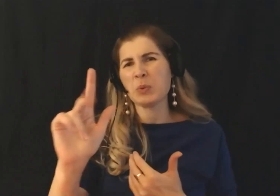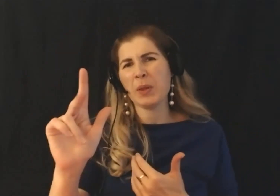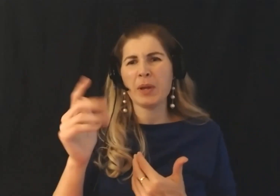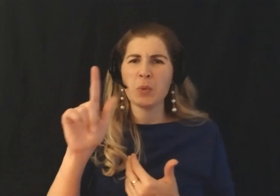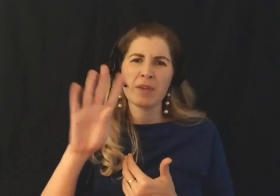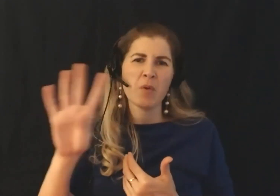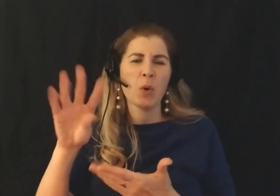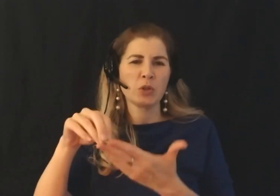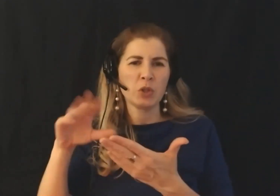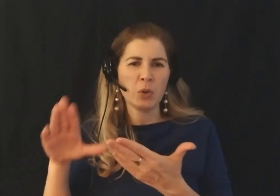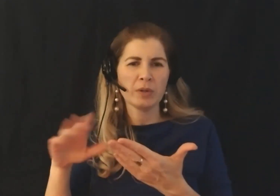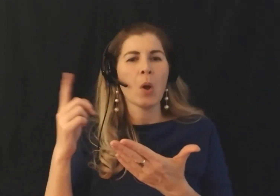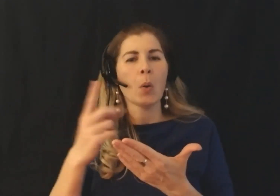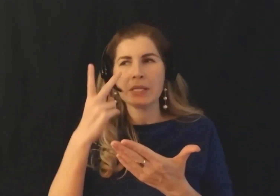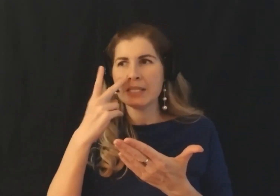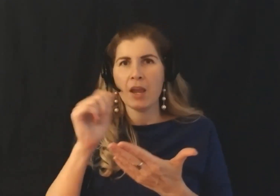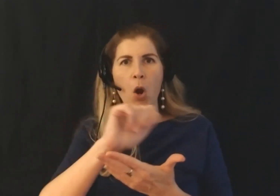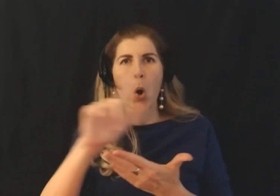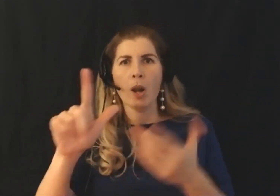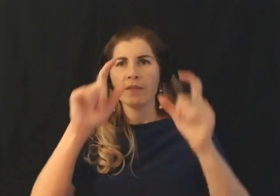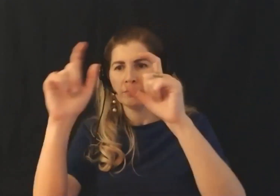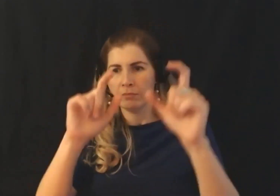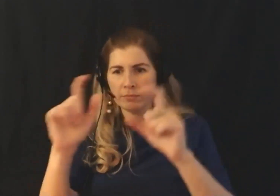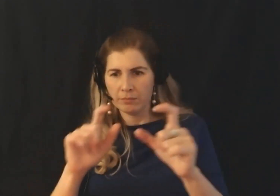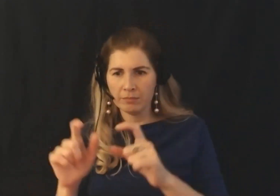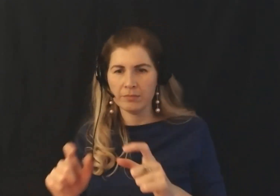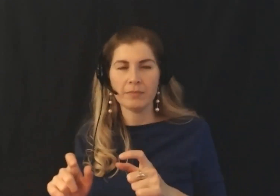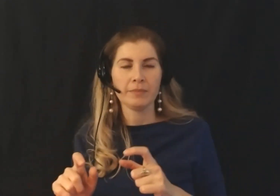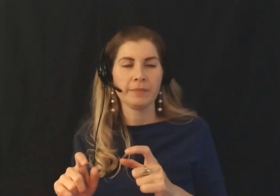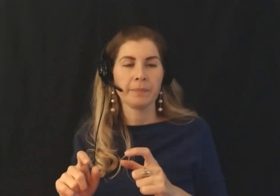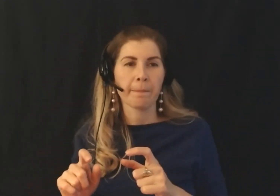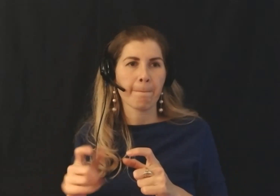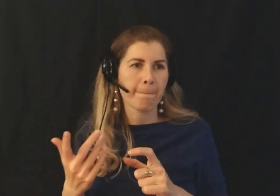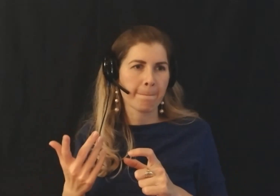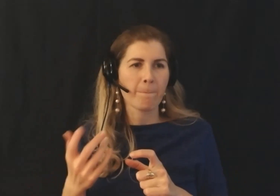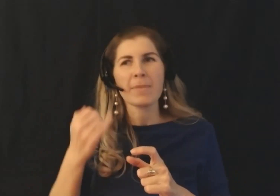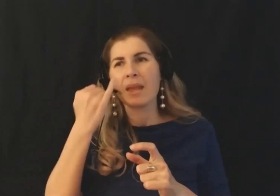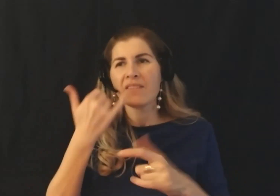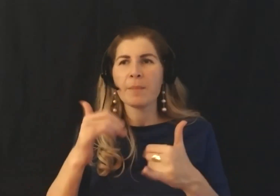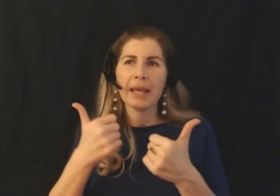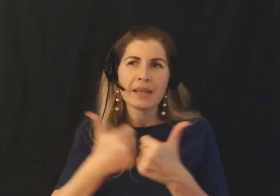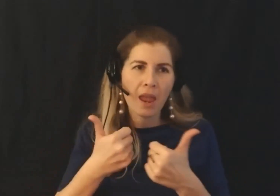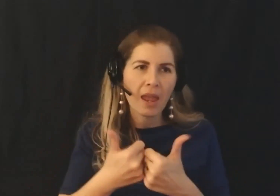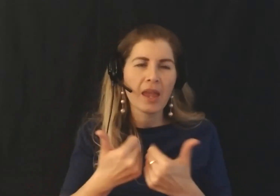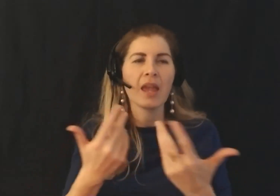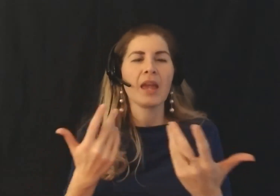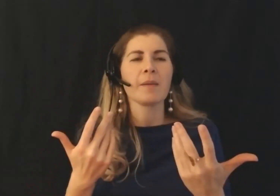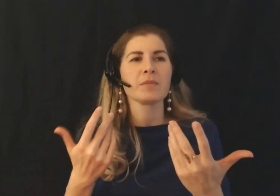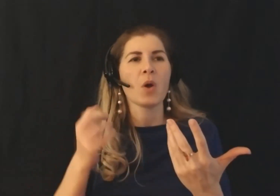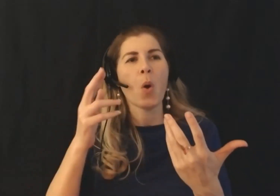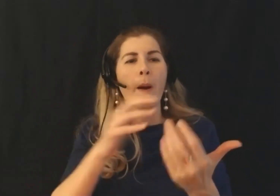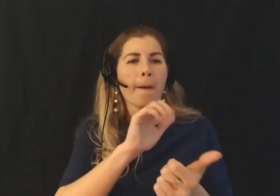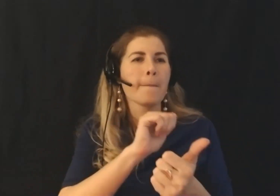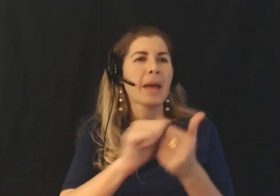24 students. So I could always see all of them, and they could all see me when we were playing games together, or whether pass the clap or all that kind of